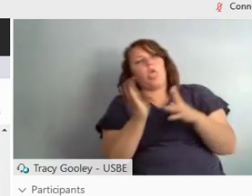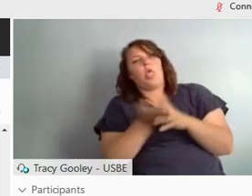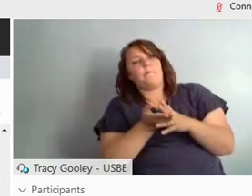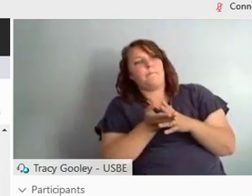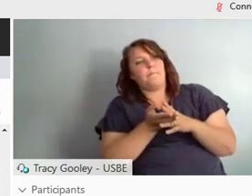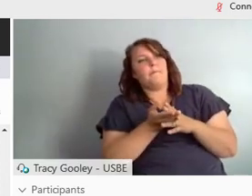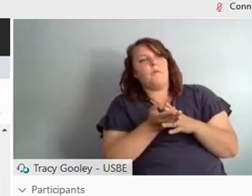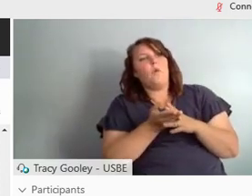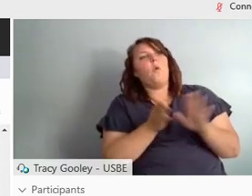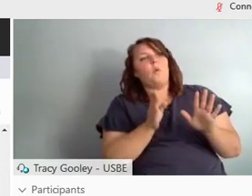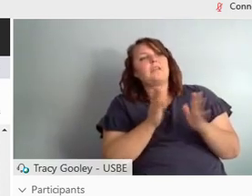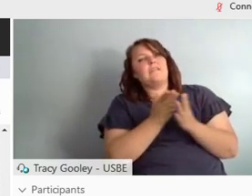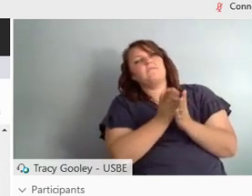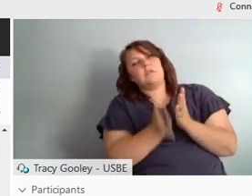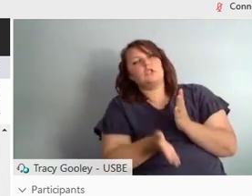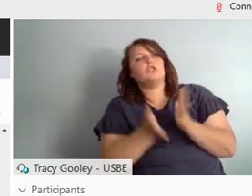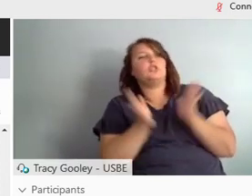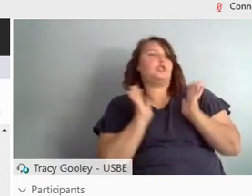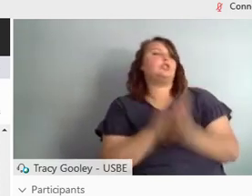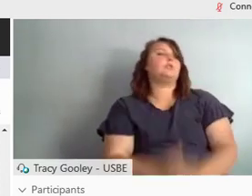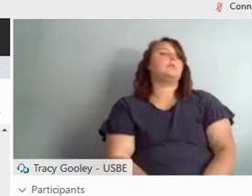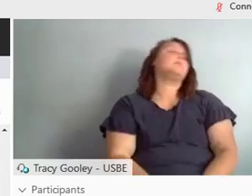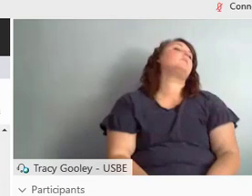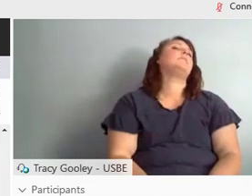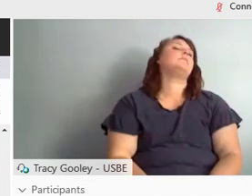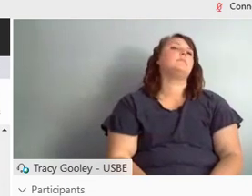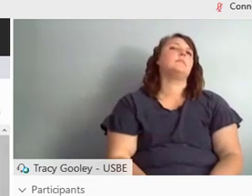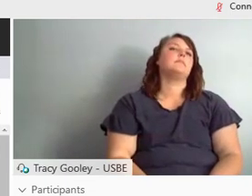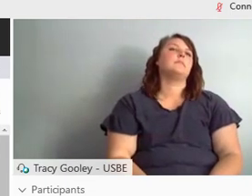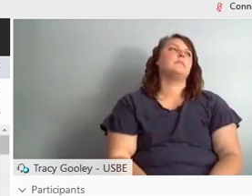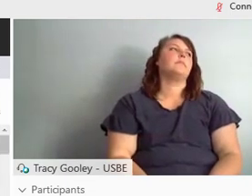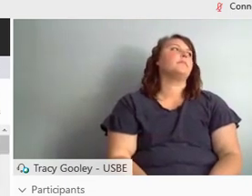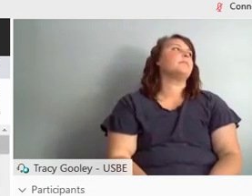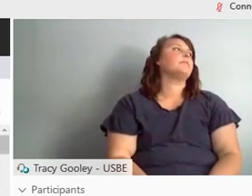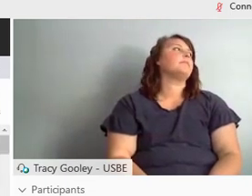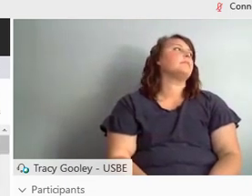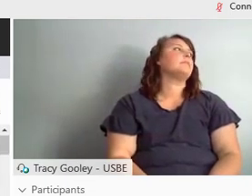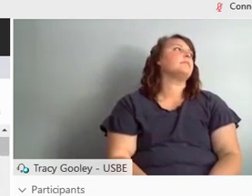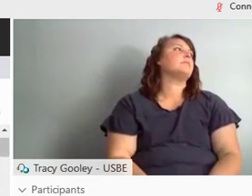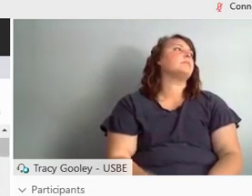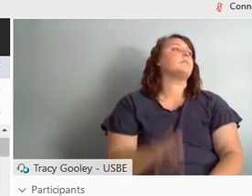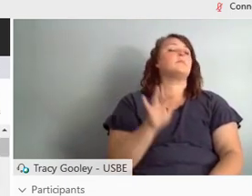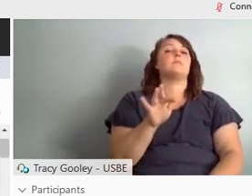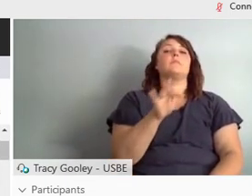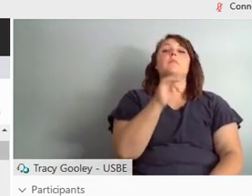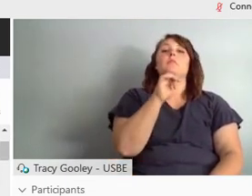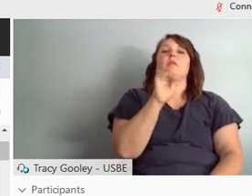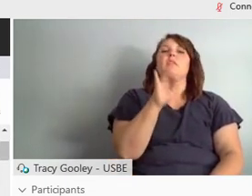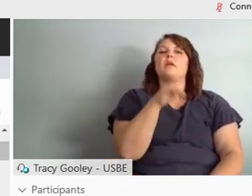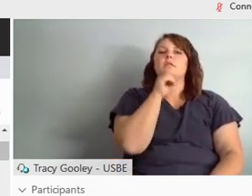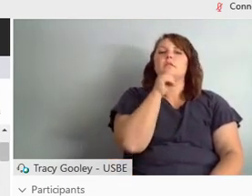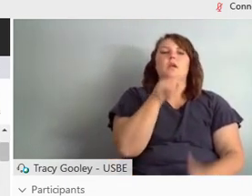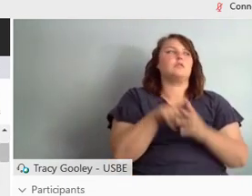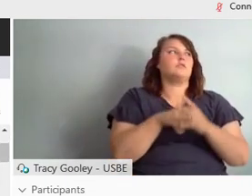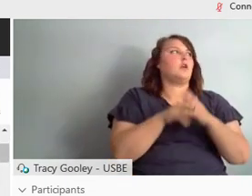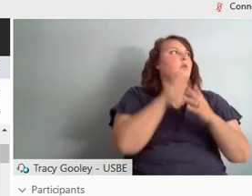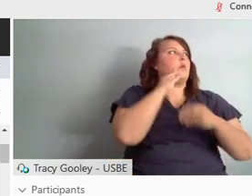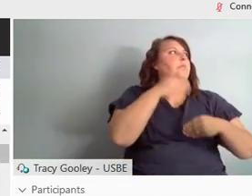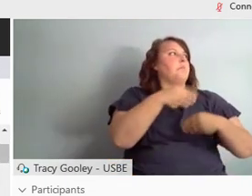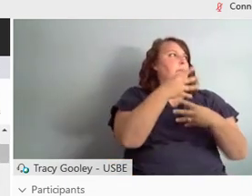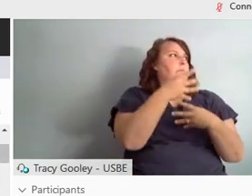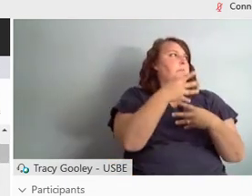middle of taking the assessment. So when you click on Not Started, it'll